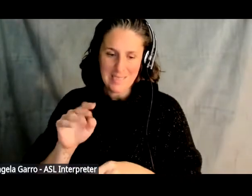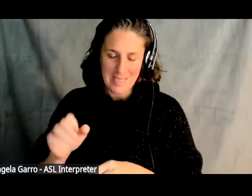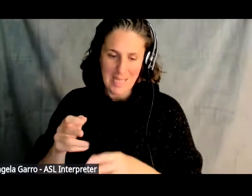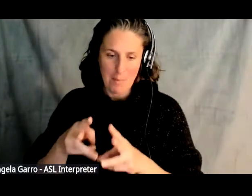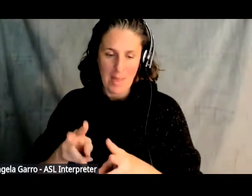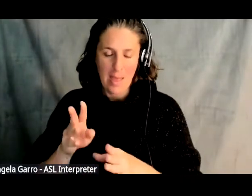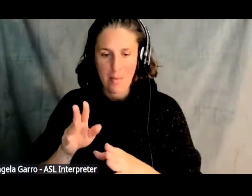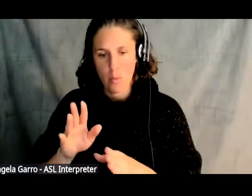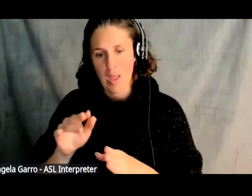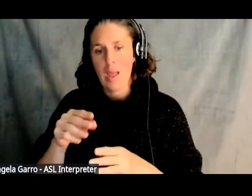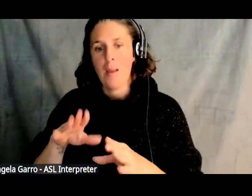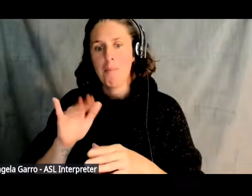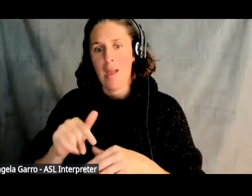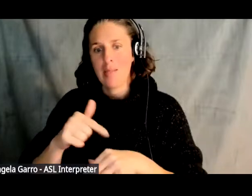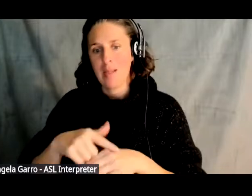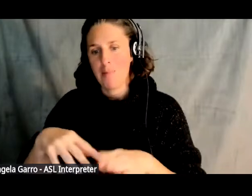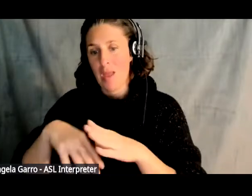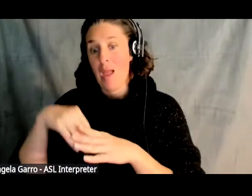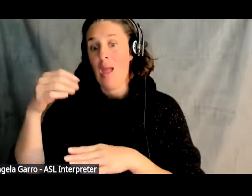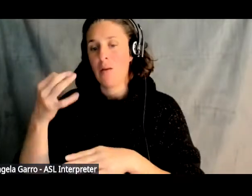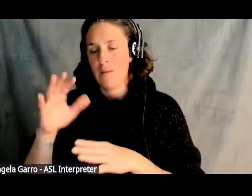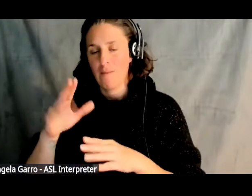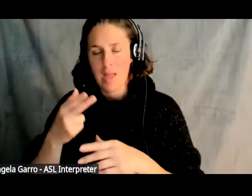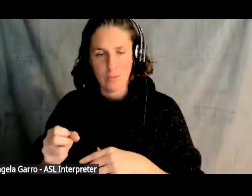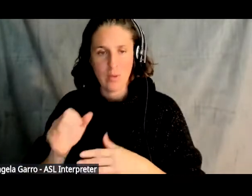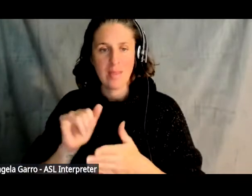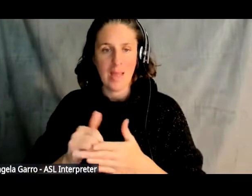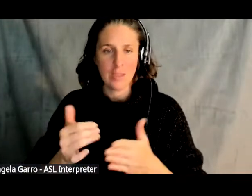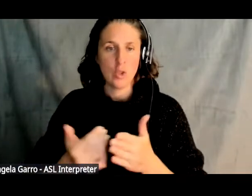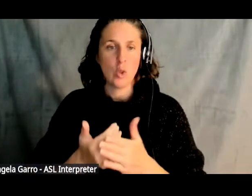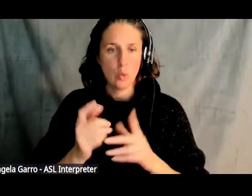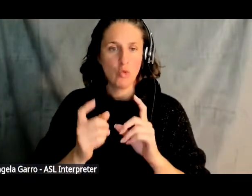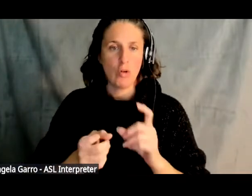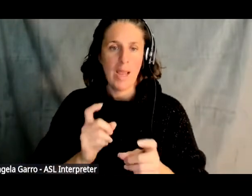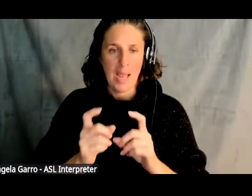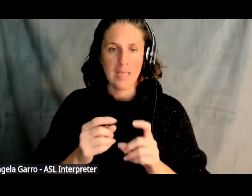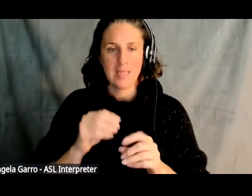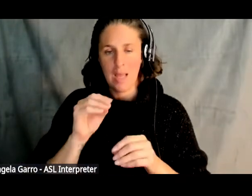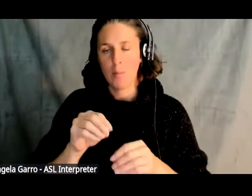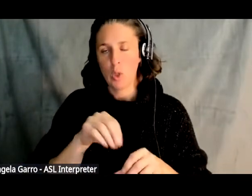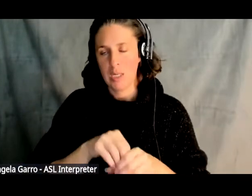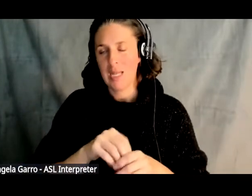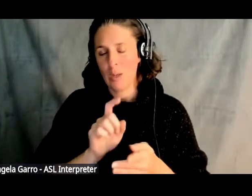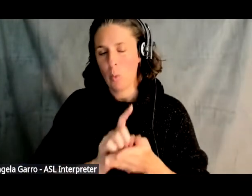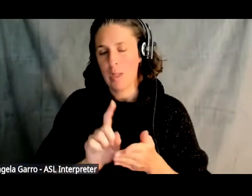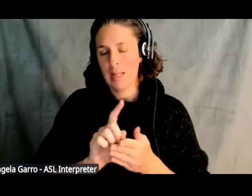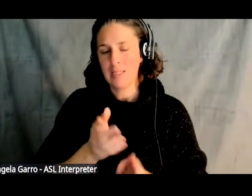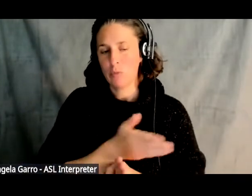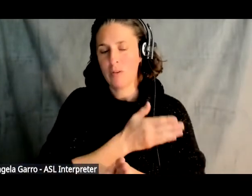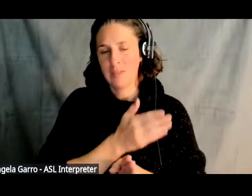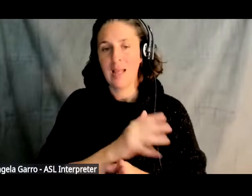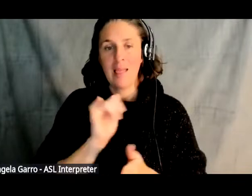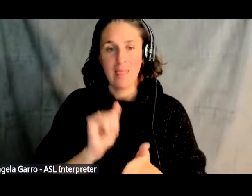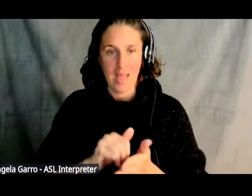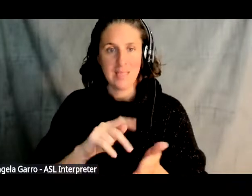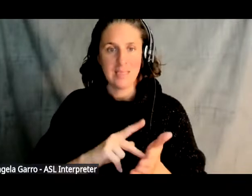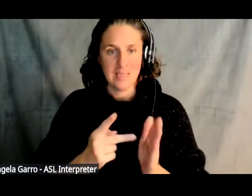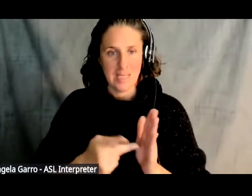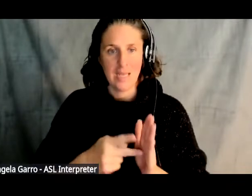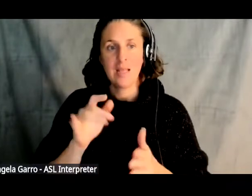school? And that's what these new grants that we have, which I put into some weeklies previously, that's their intention, is that they would